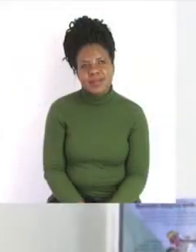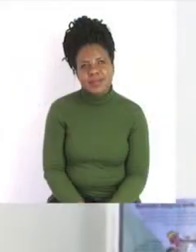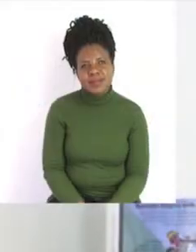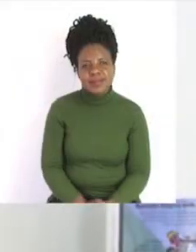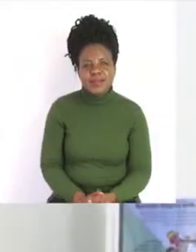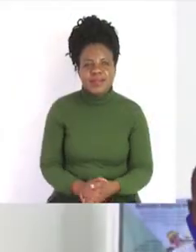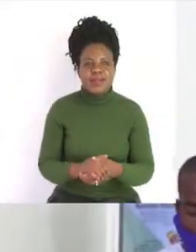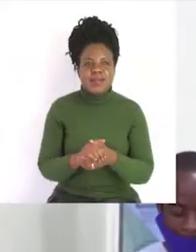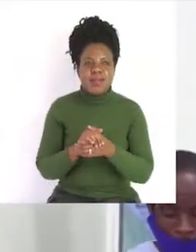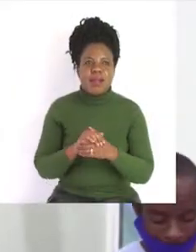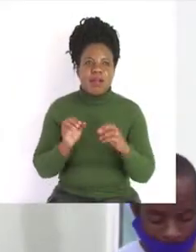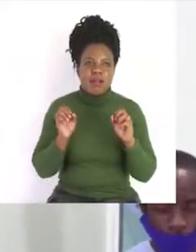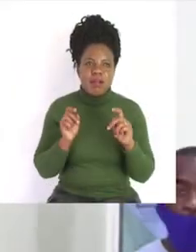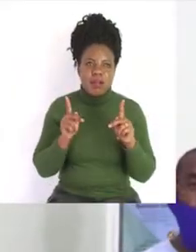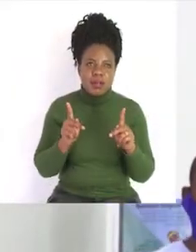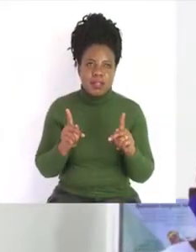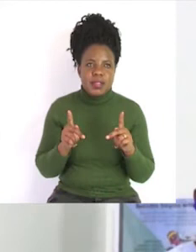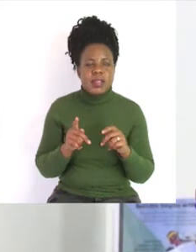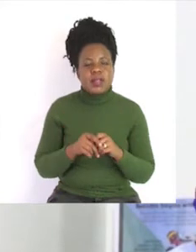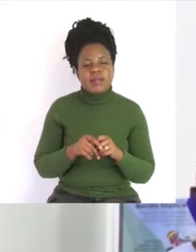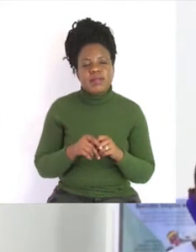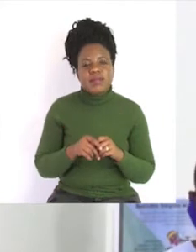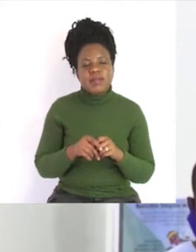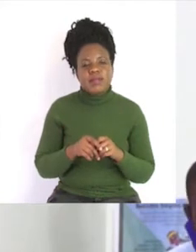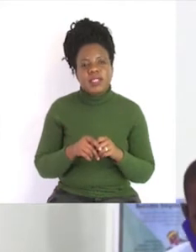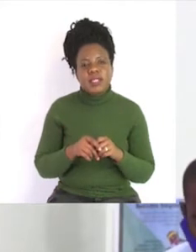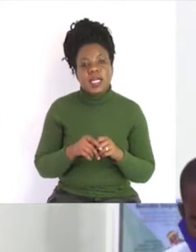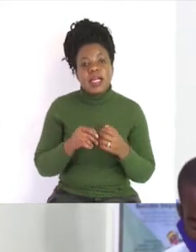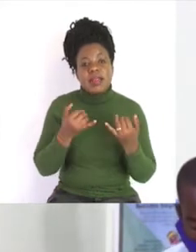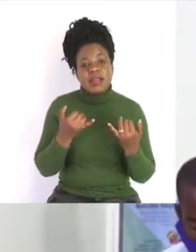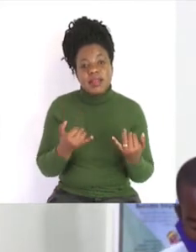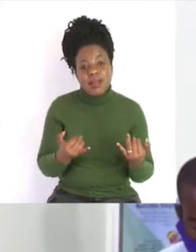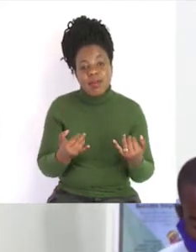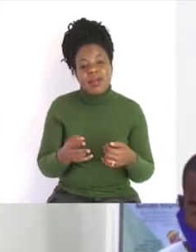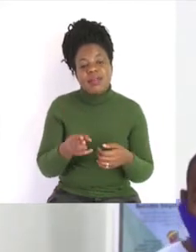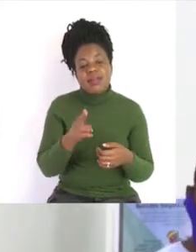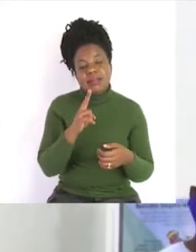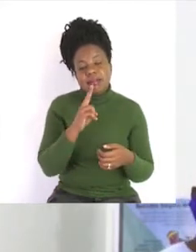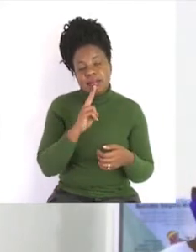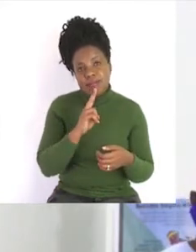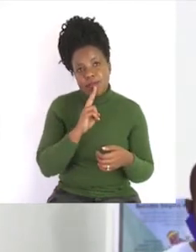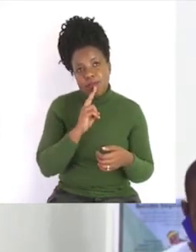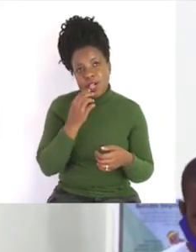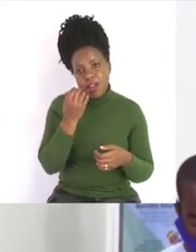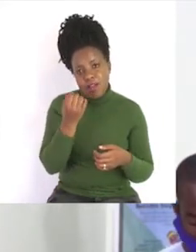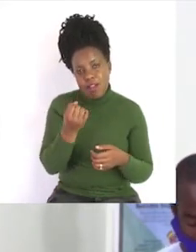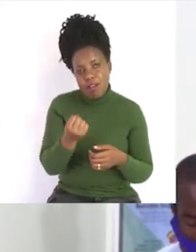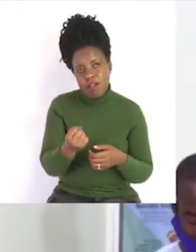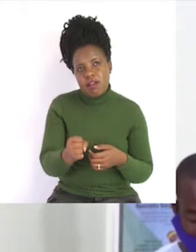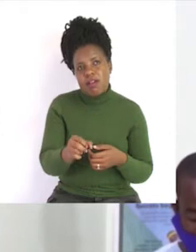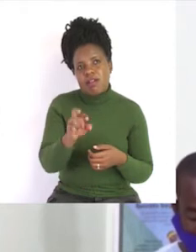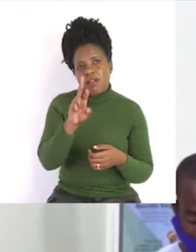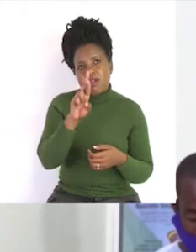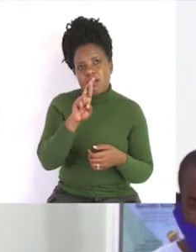All right, so let's see. What do you do when a number or your answer requires you